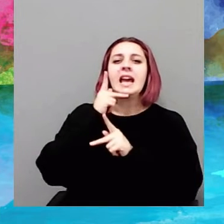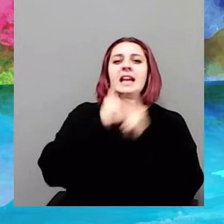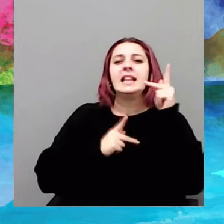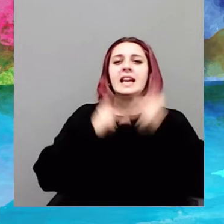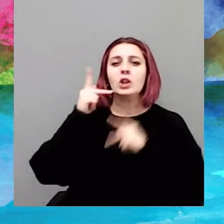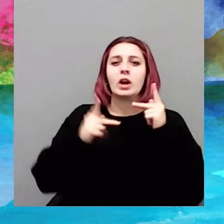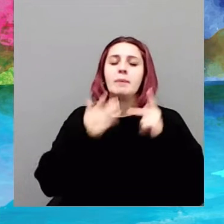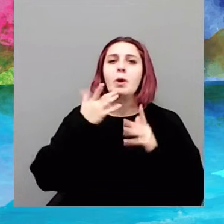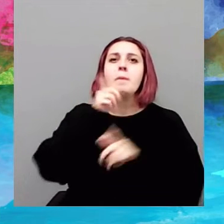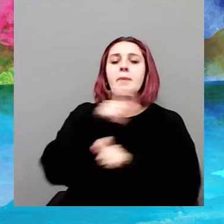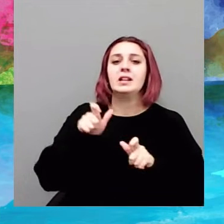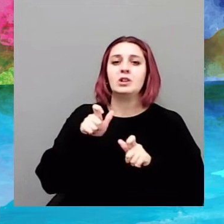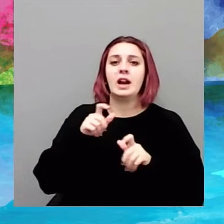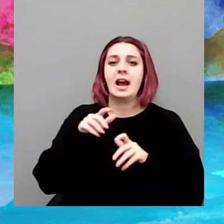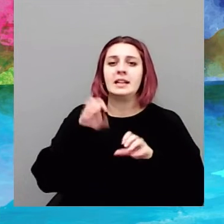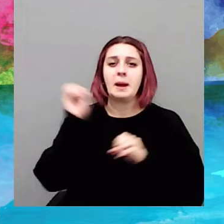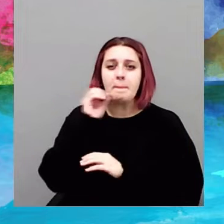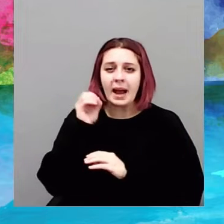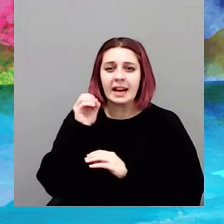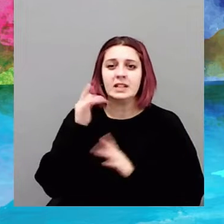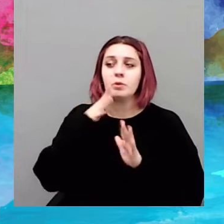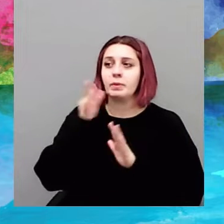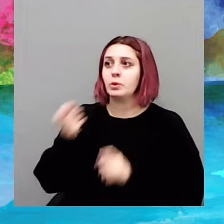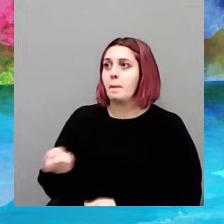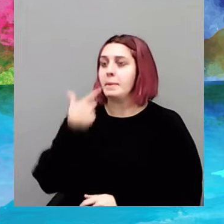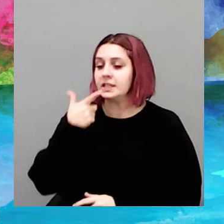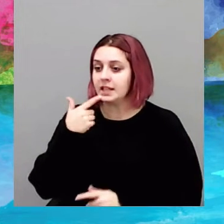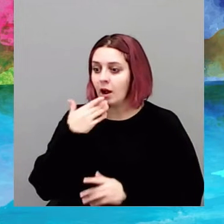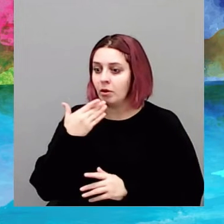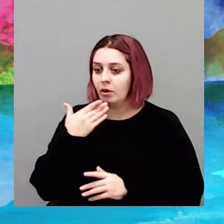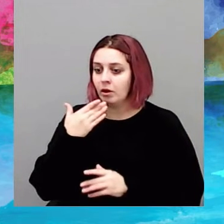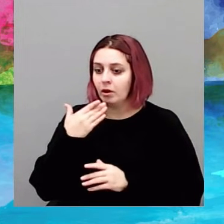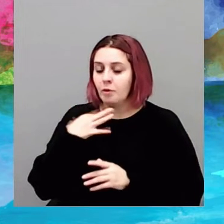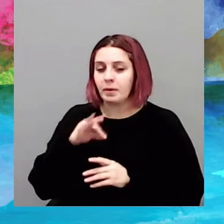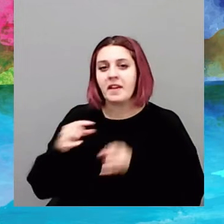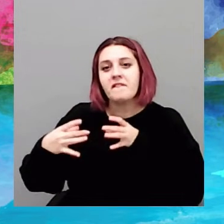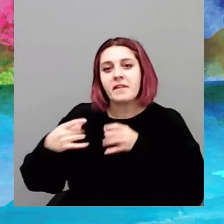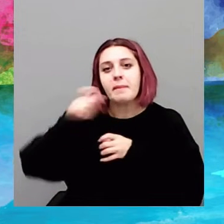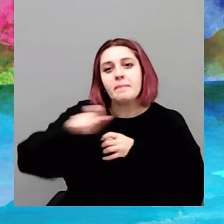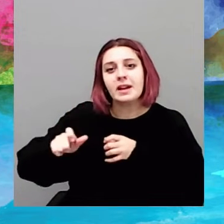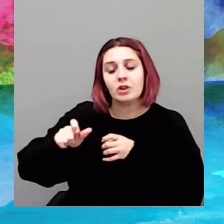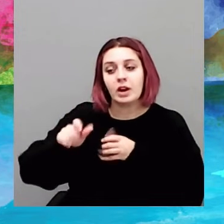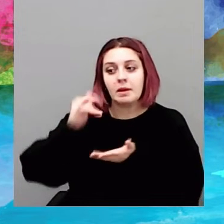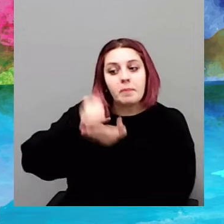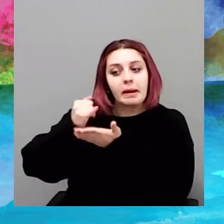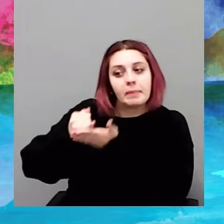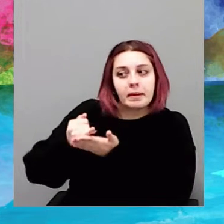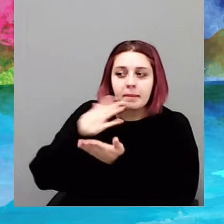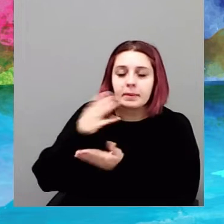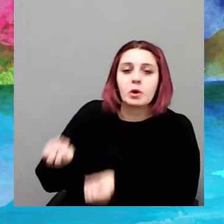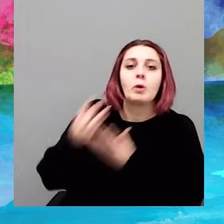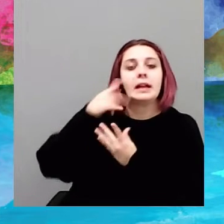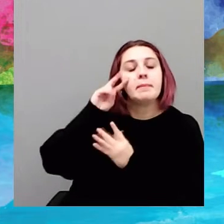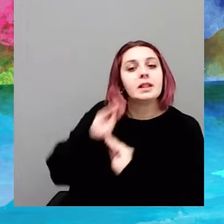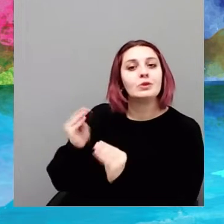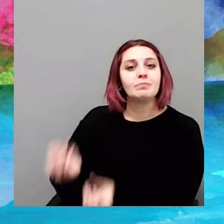We have here a pill holder for people with Parkinson. It doesn't matter how much you shake